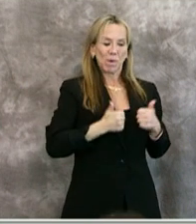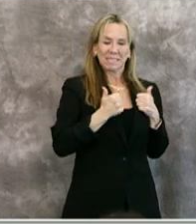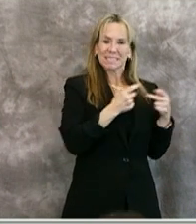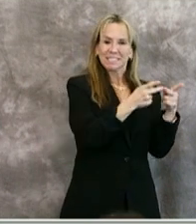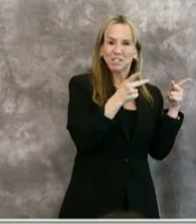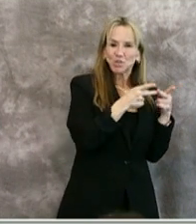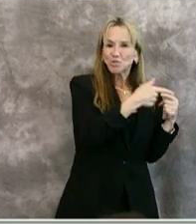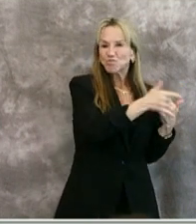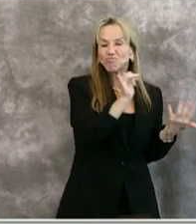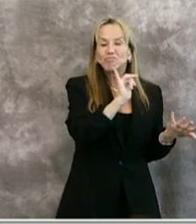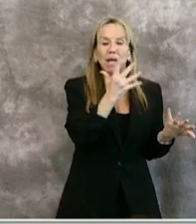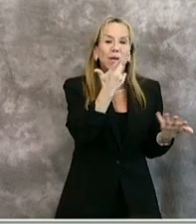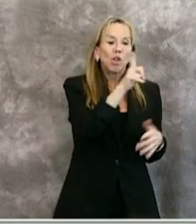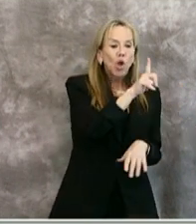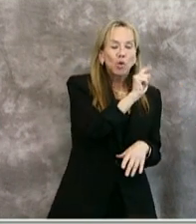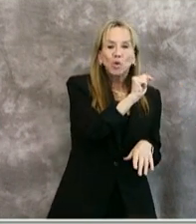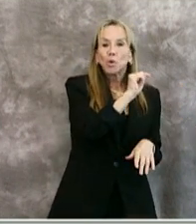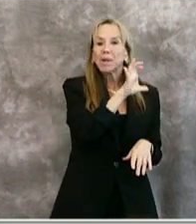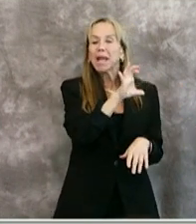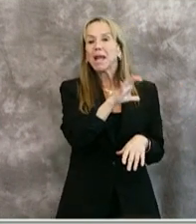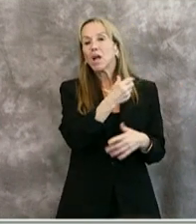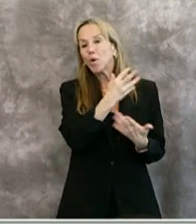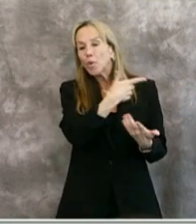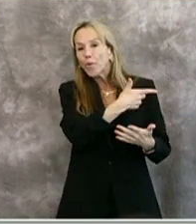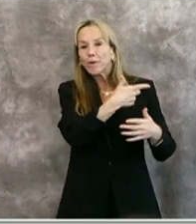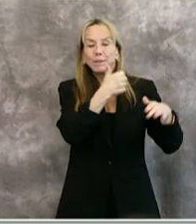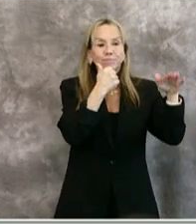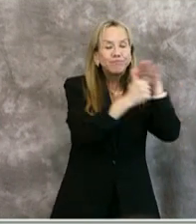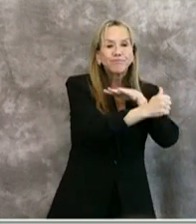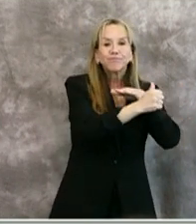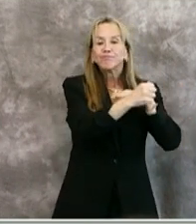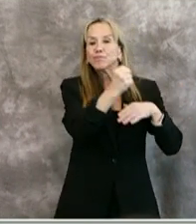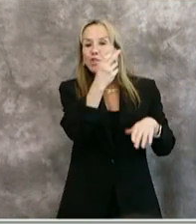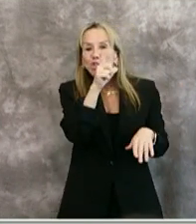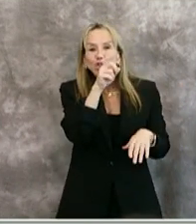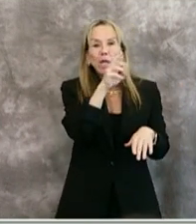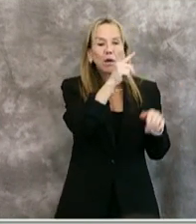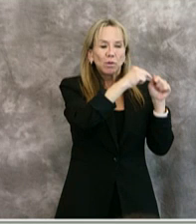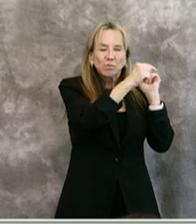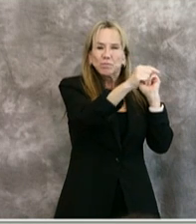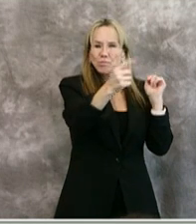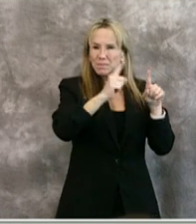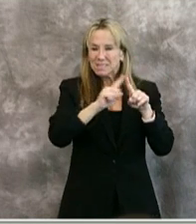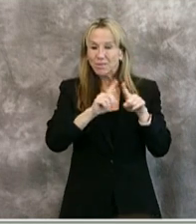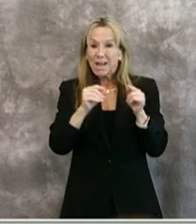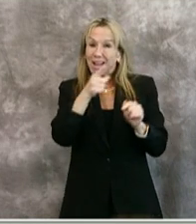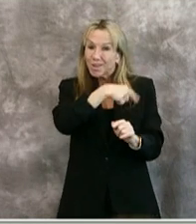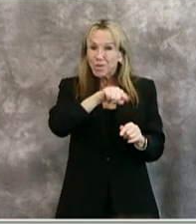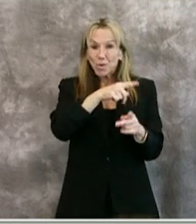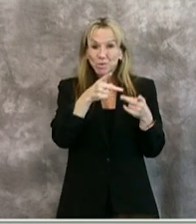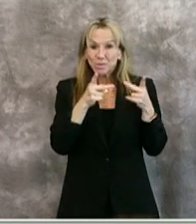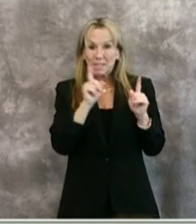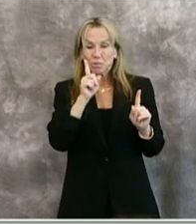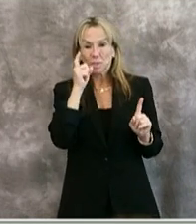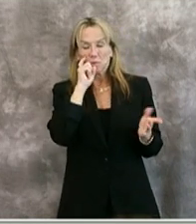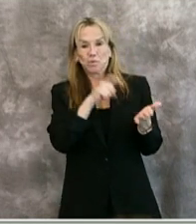facilities or shelters, and people exposed to infected individuals in places where COVID-19 is